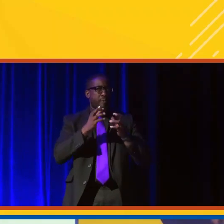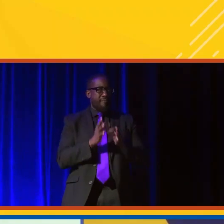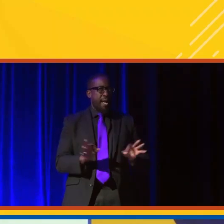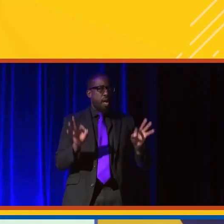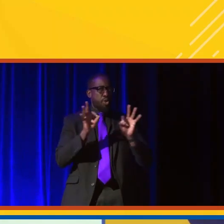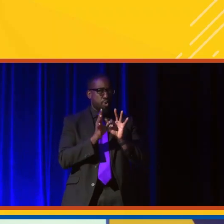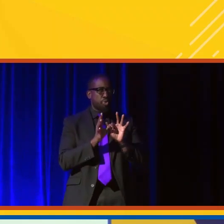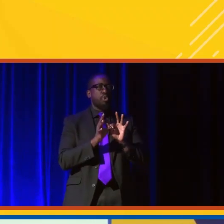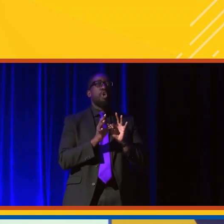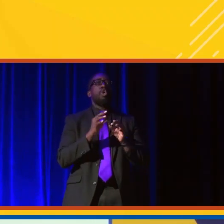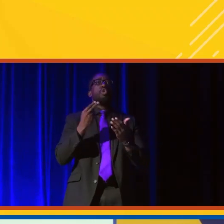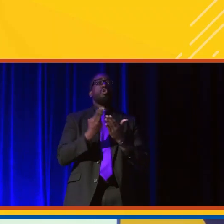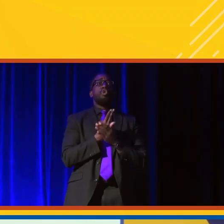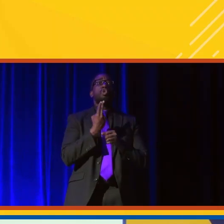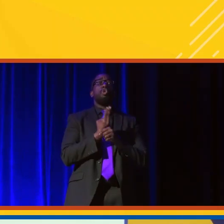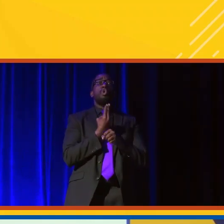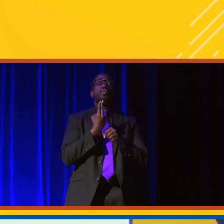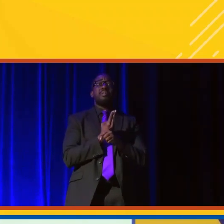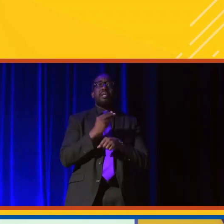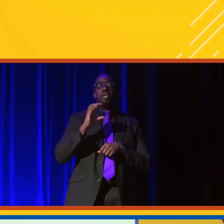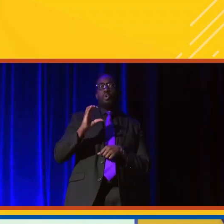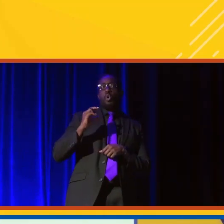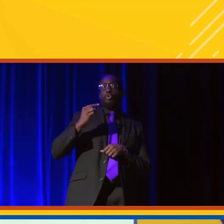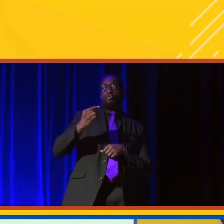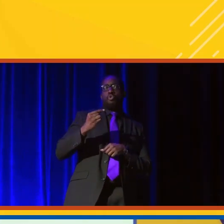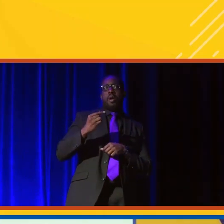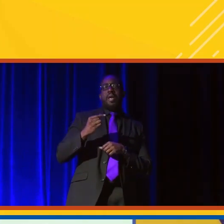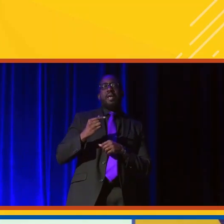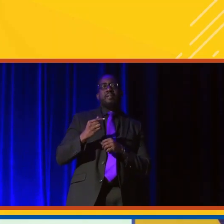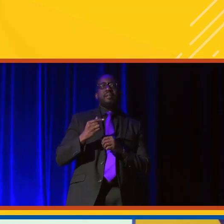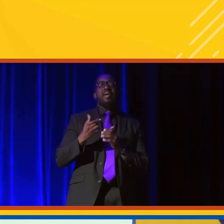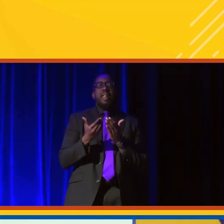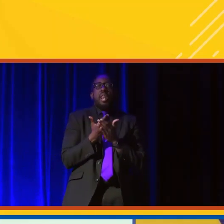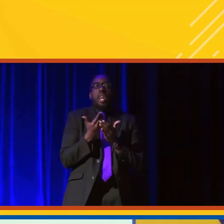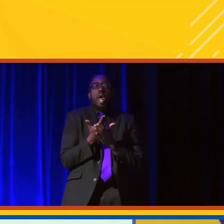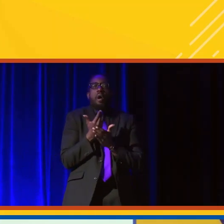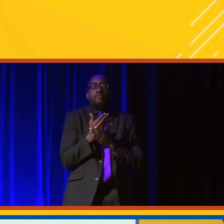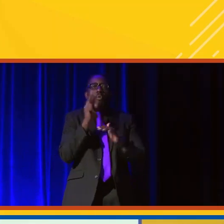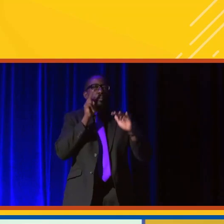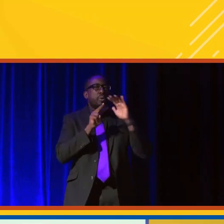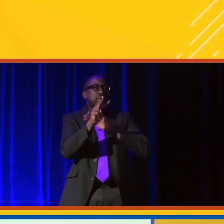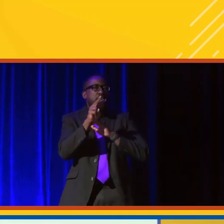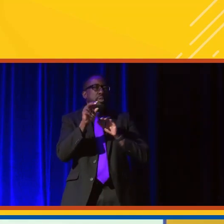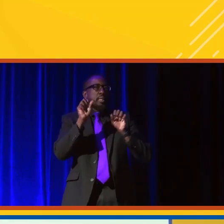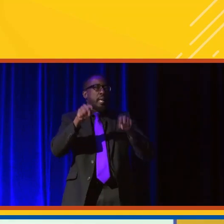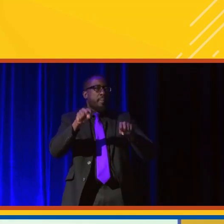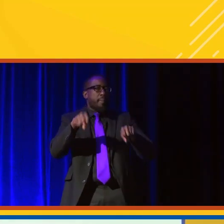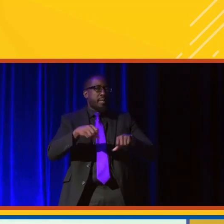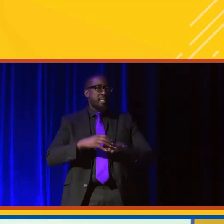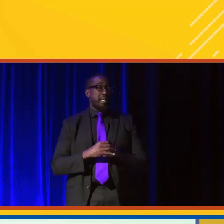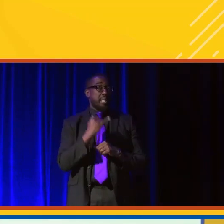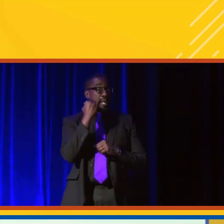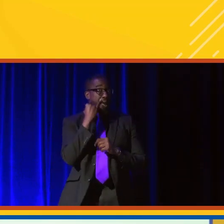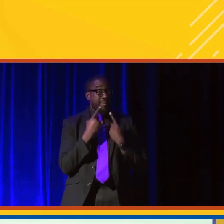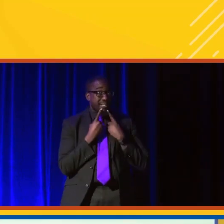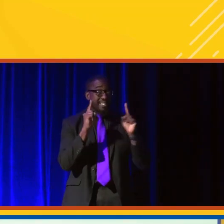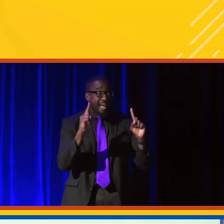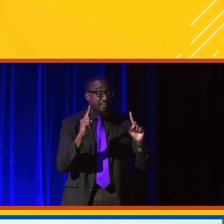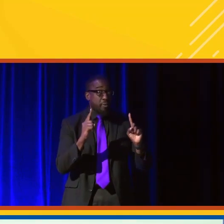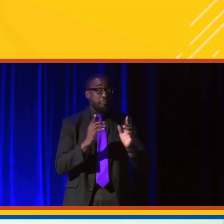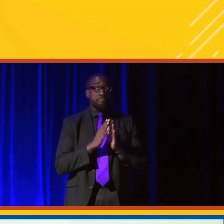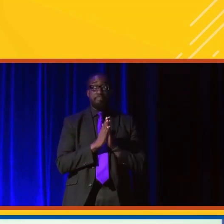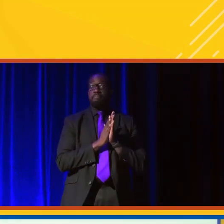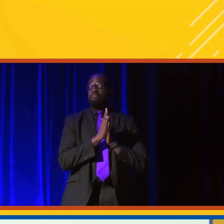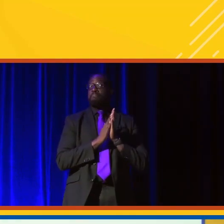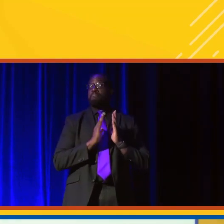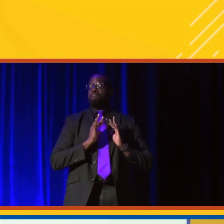novel prediction capability. If we can do that, maybe we're onto something. If you want some details,